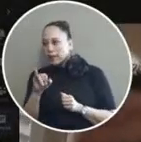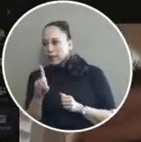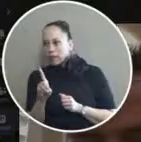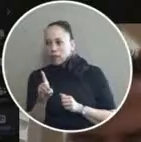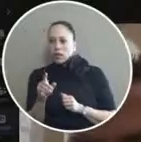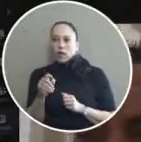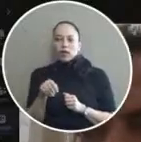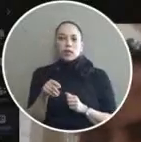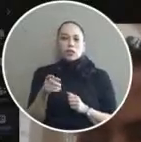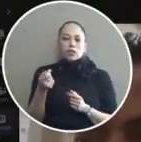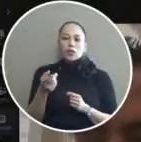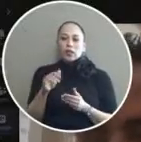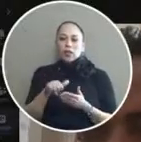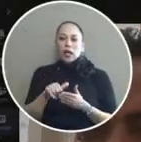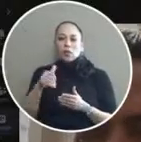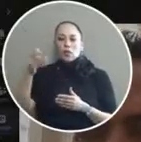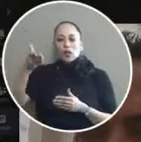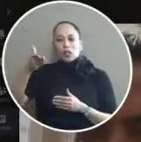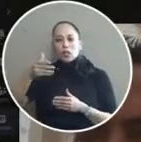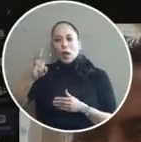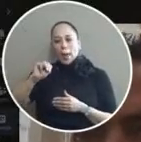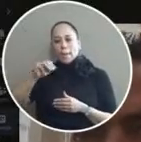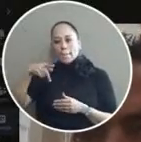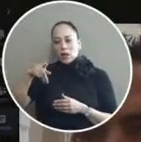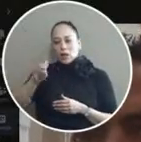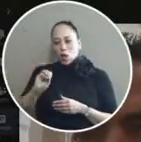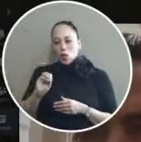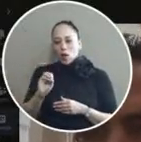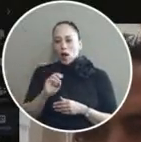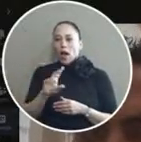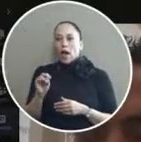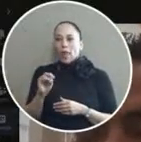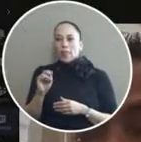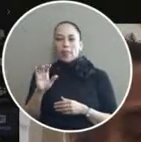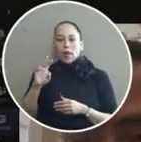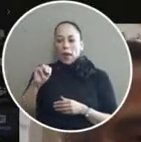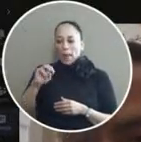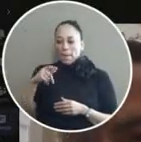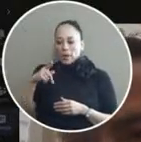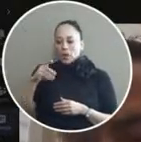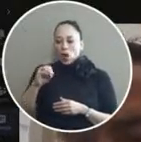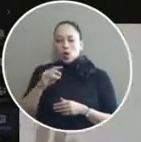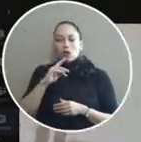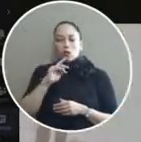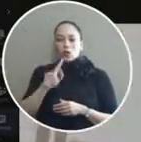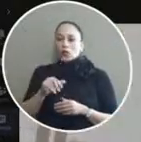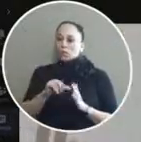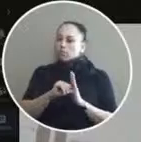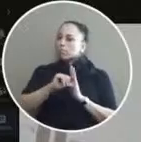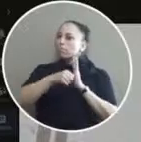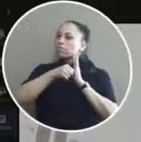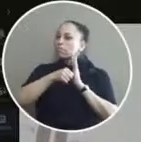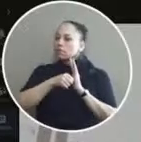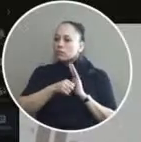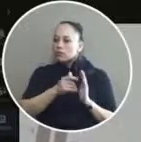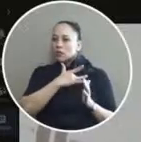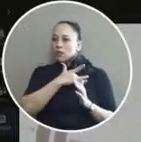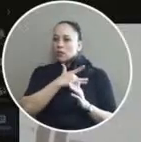this presentation to the MPO, and the MPO was very impressed, and